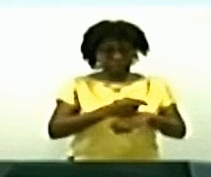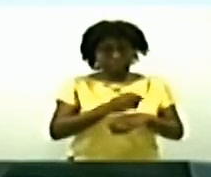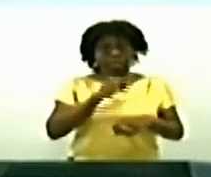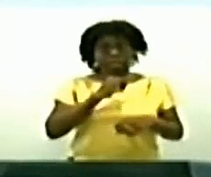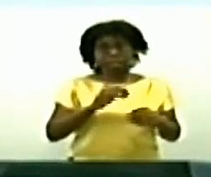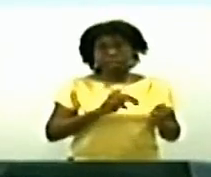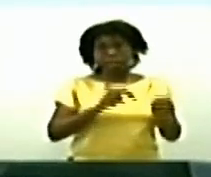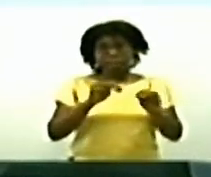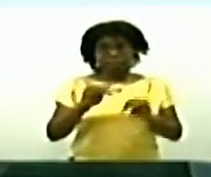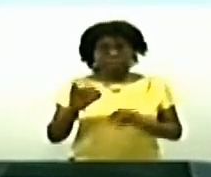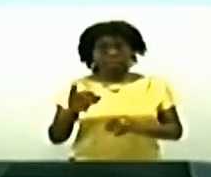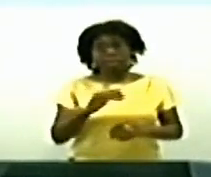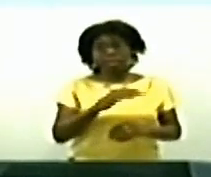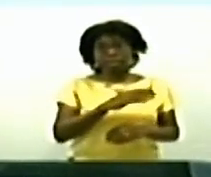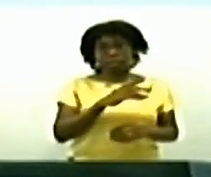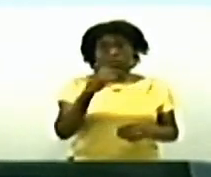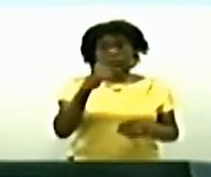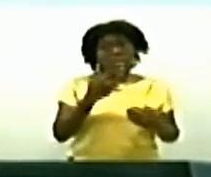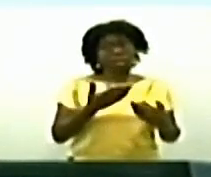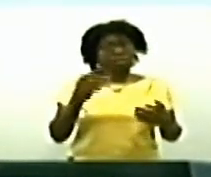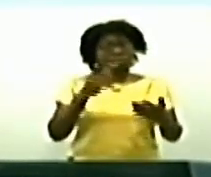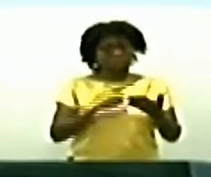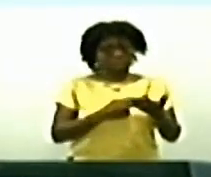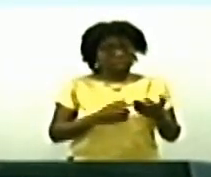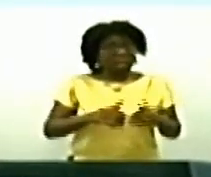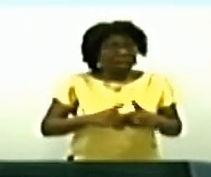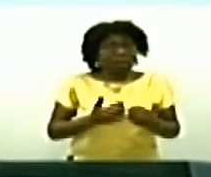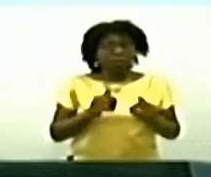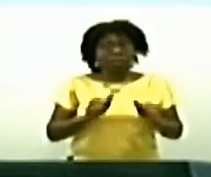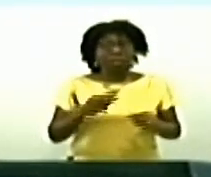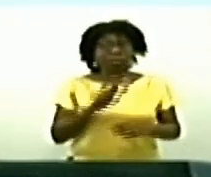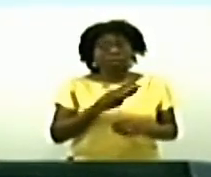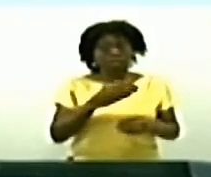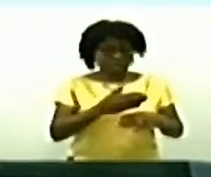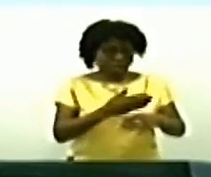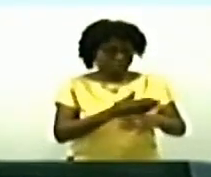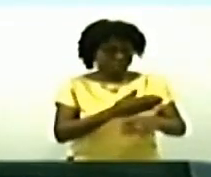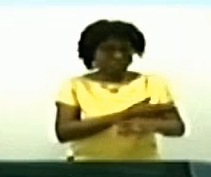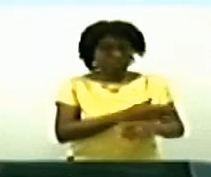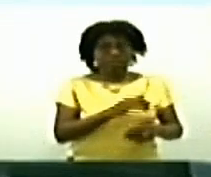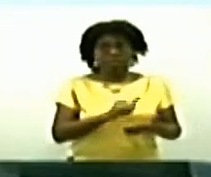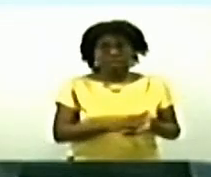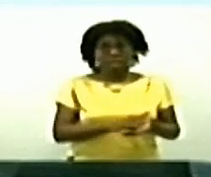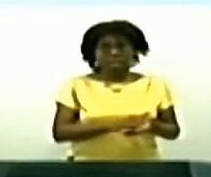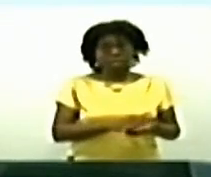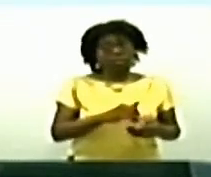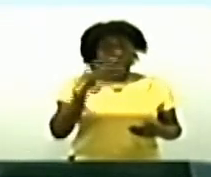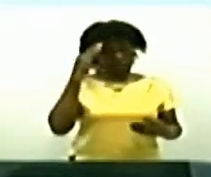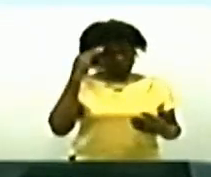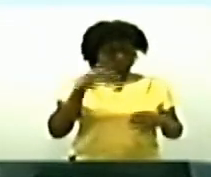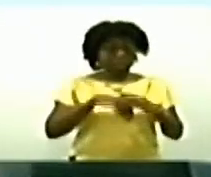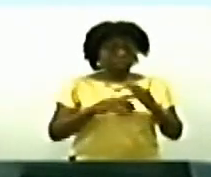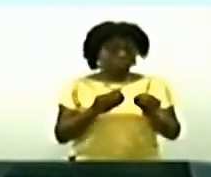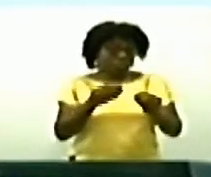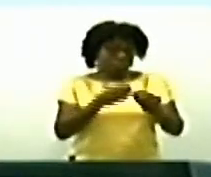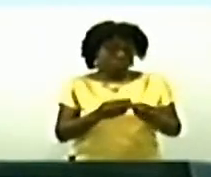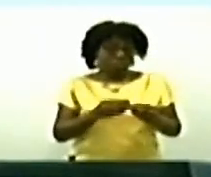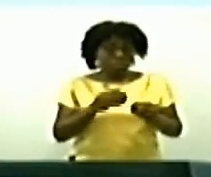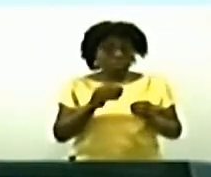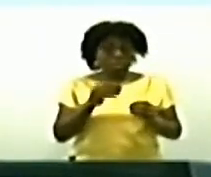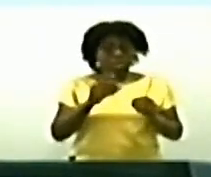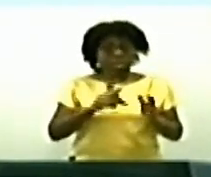government side is how we can improve this. We know that in more developed countries, we have parking